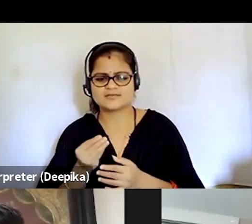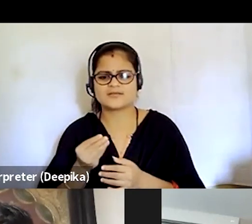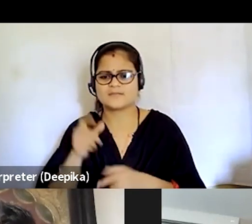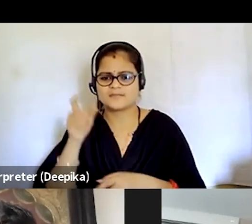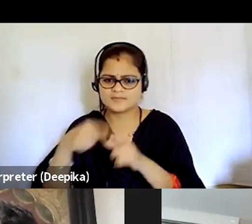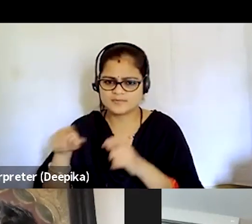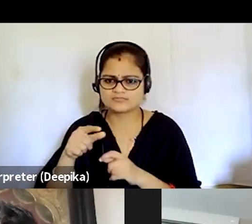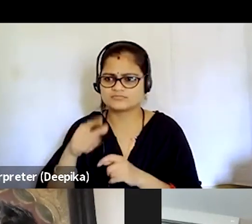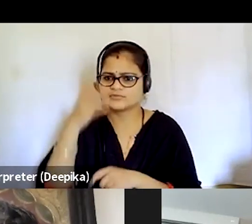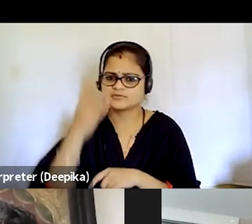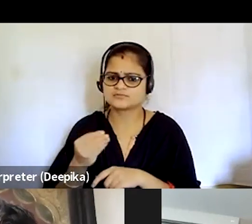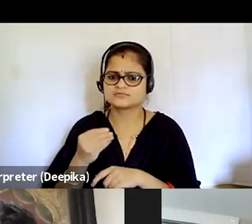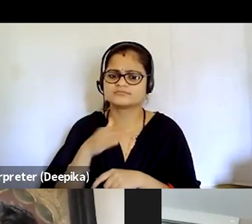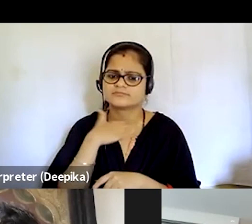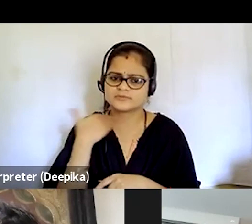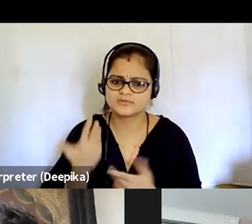died overnight, and